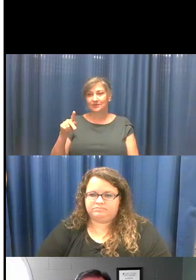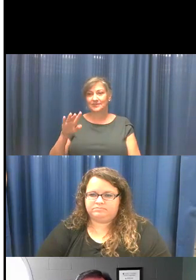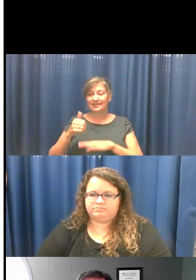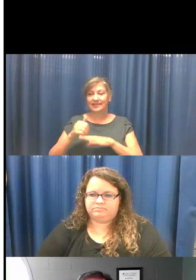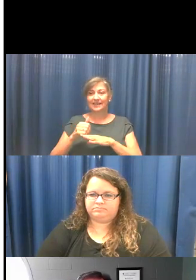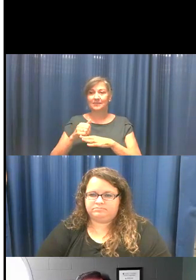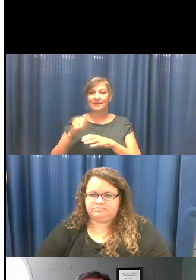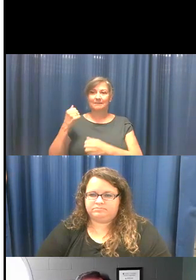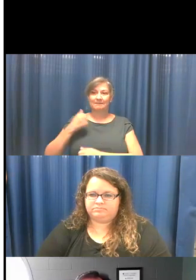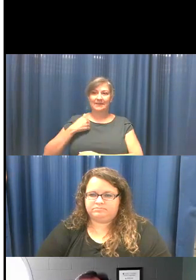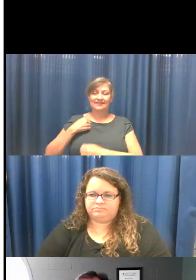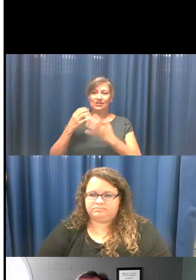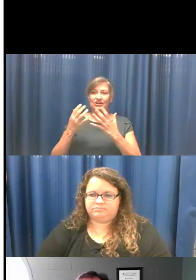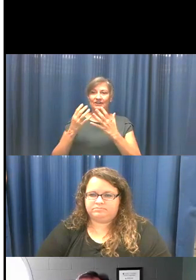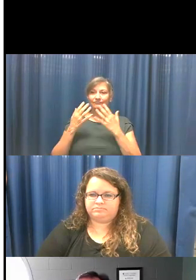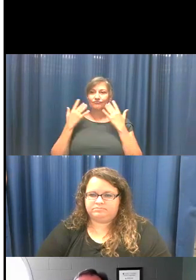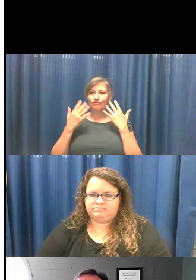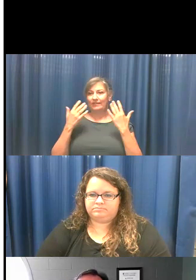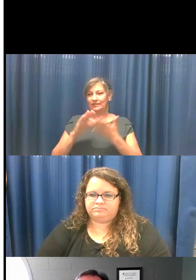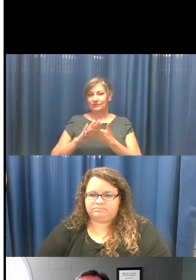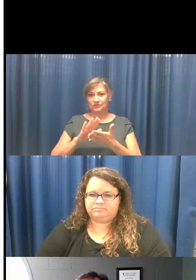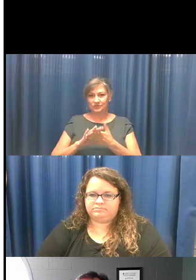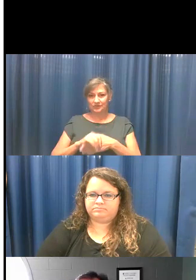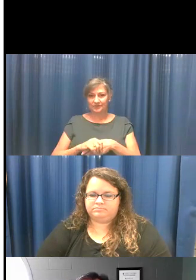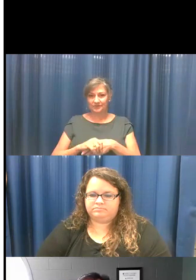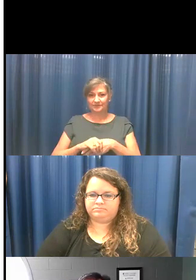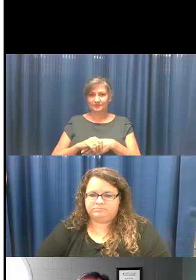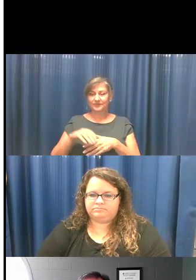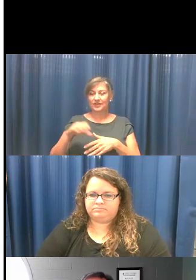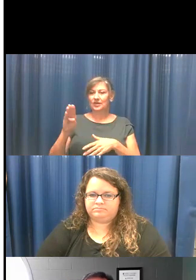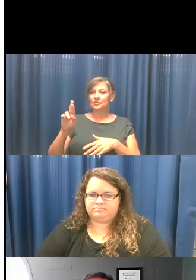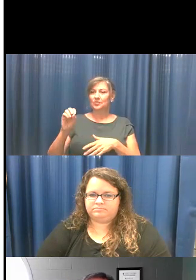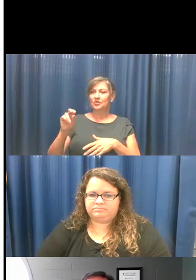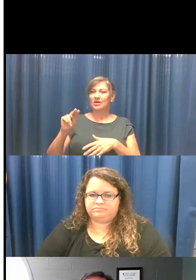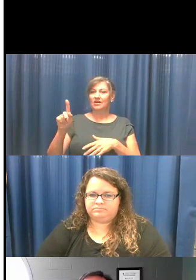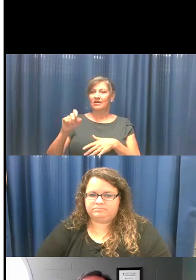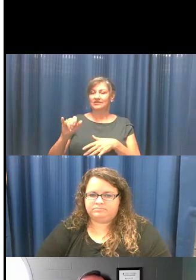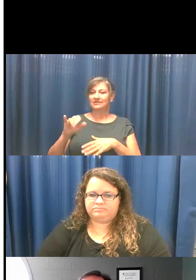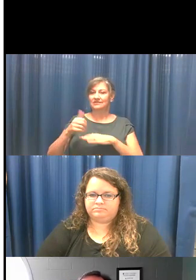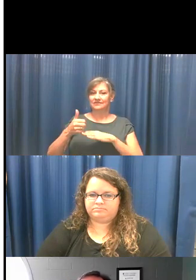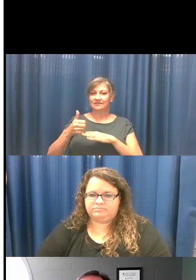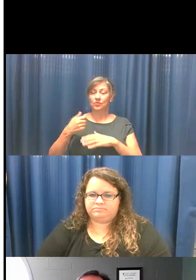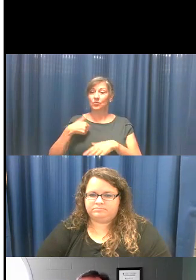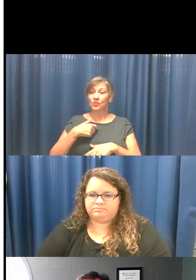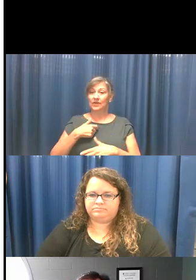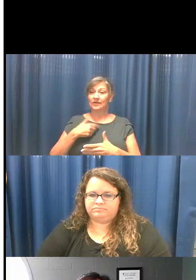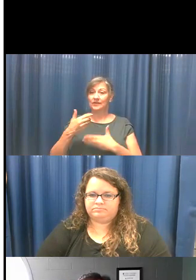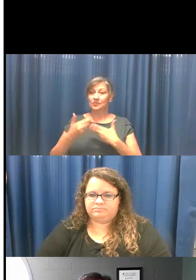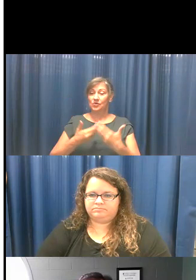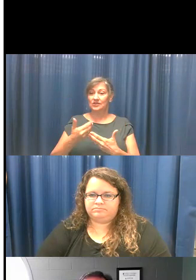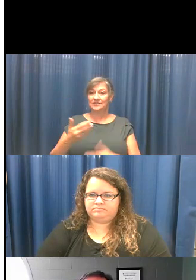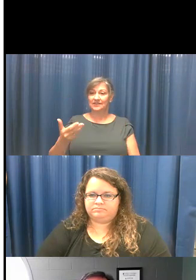military-friendly school with a bronze designation. I do want to mention here that we are in the process of hiring